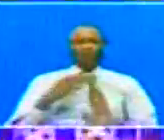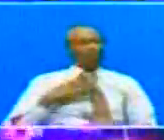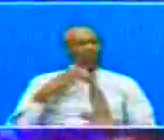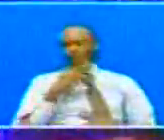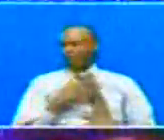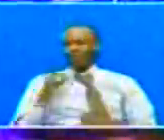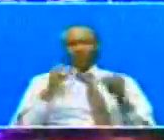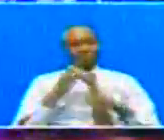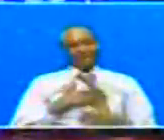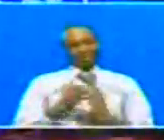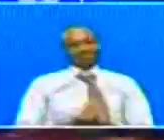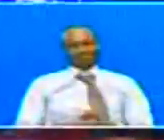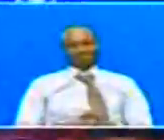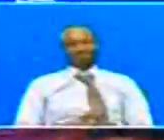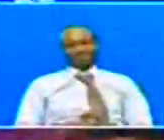What a man.